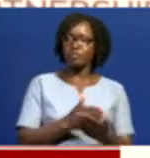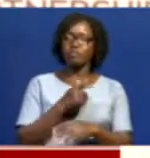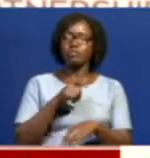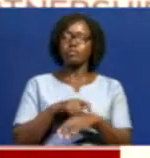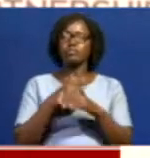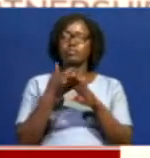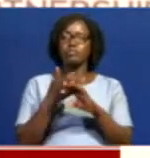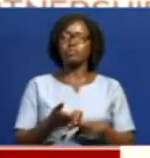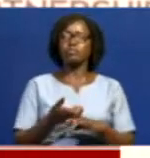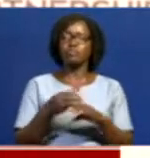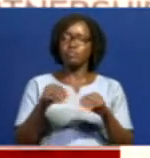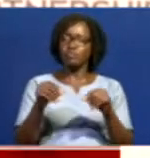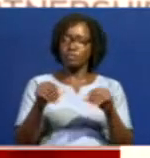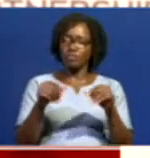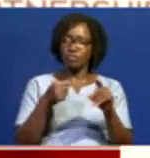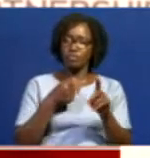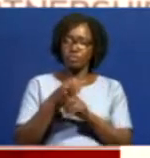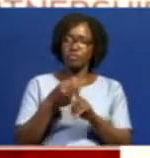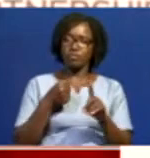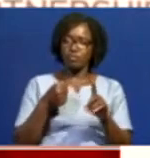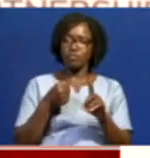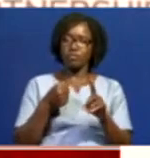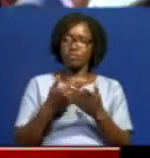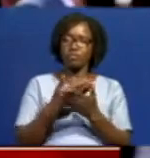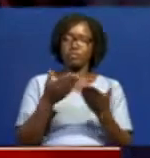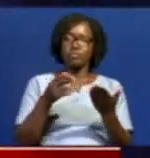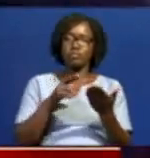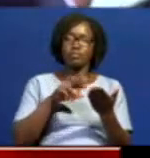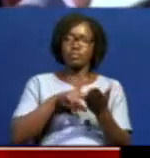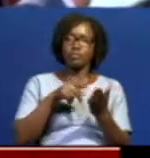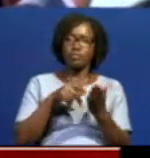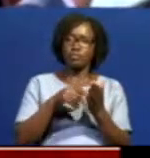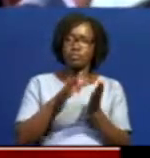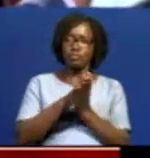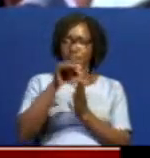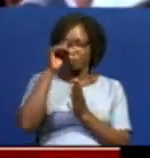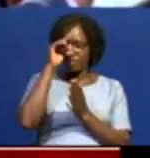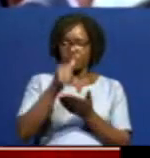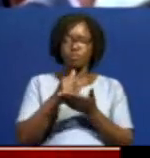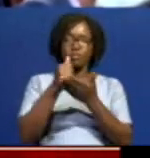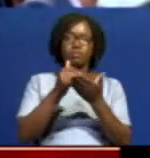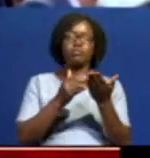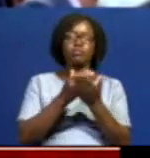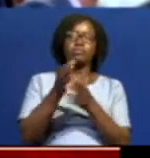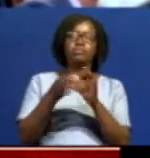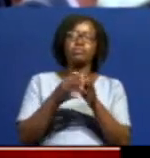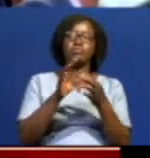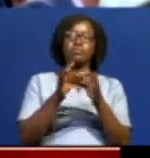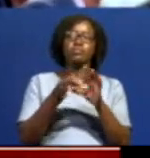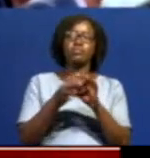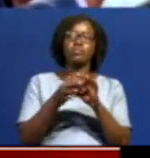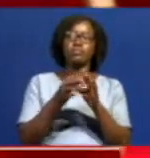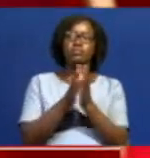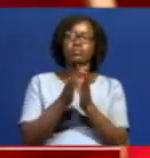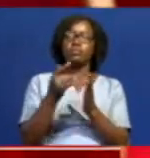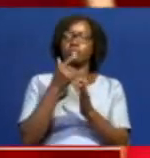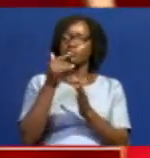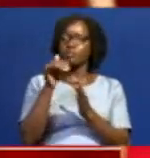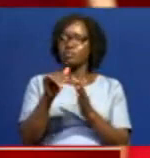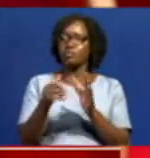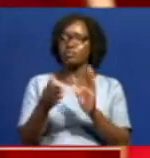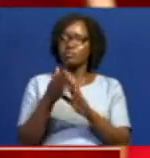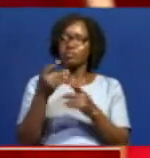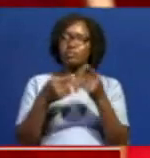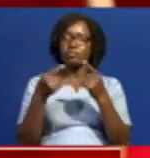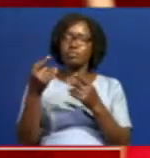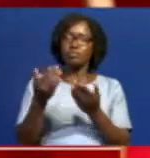to quantify the impact of these initiatives. Government interventions through collaborations have been cited as quick